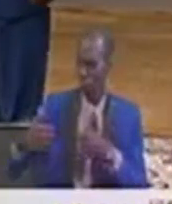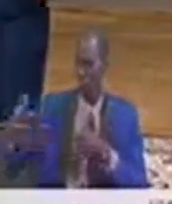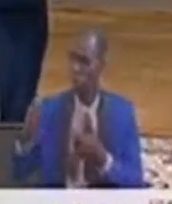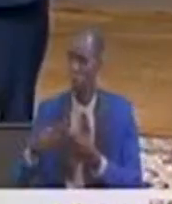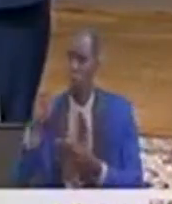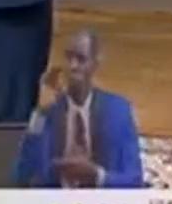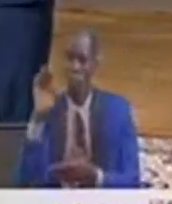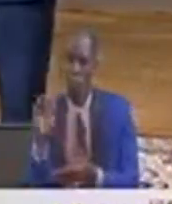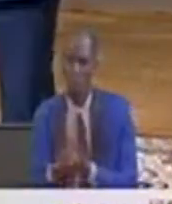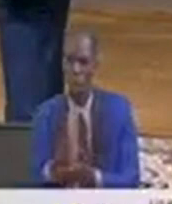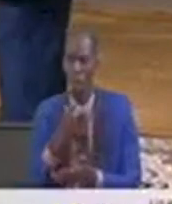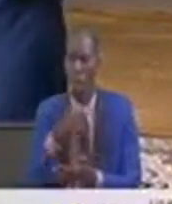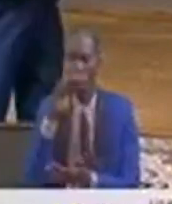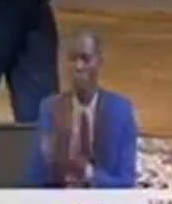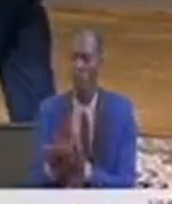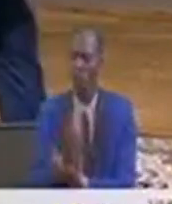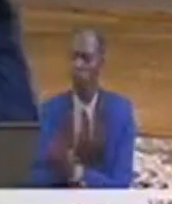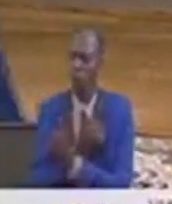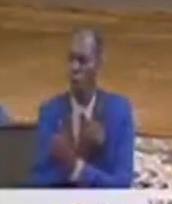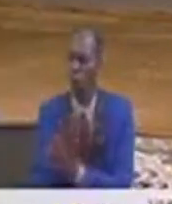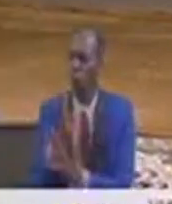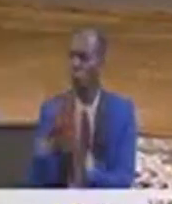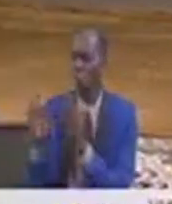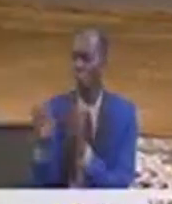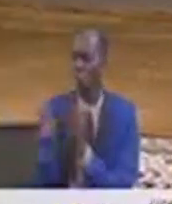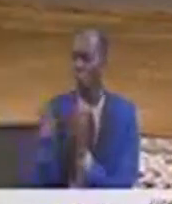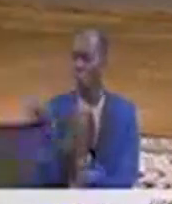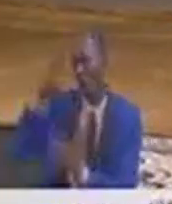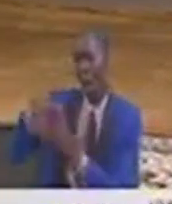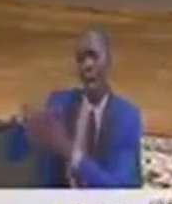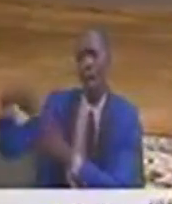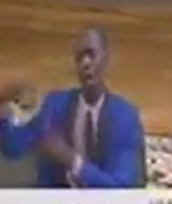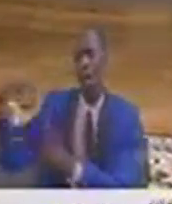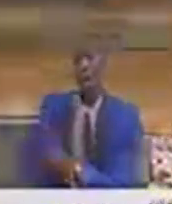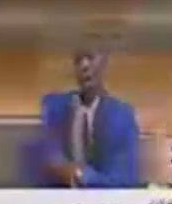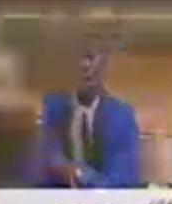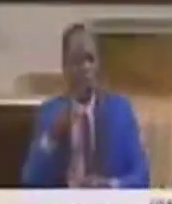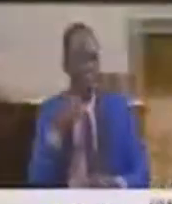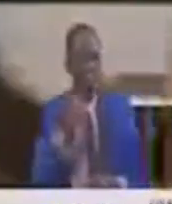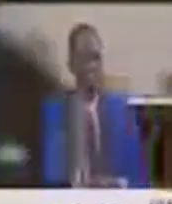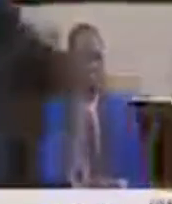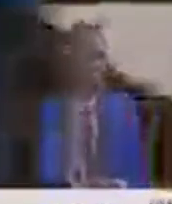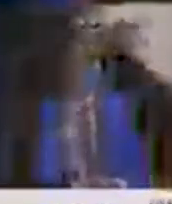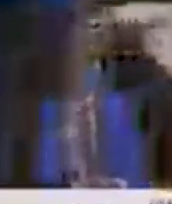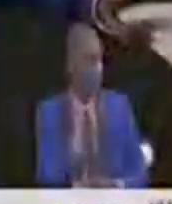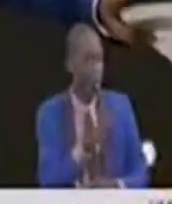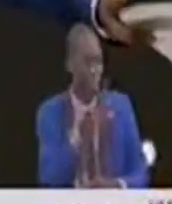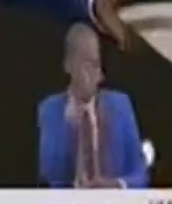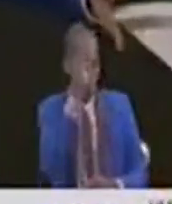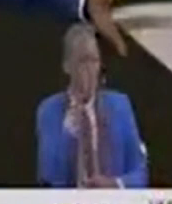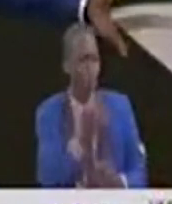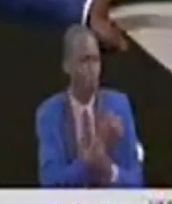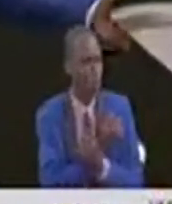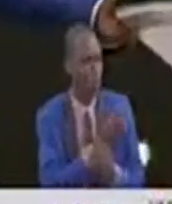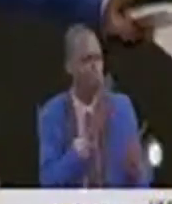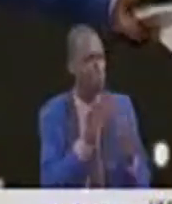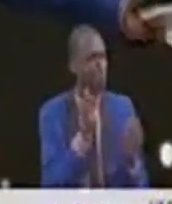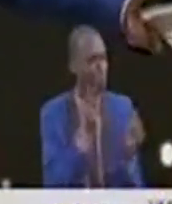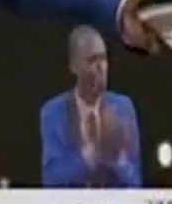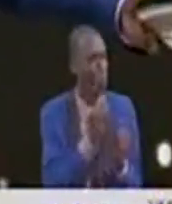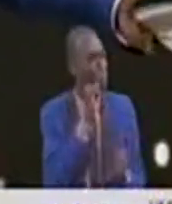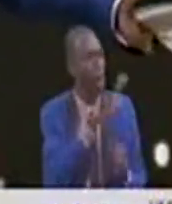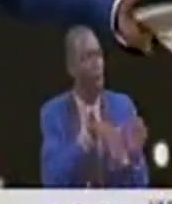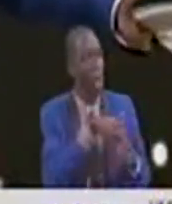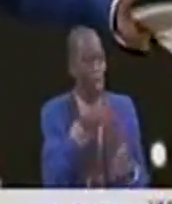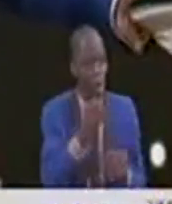to women outside, talk and talk and talk without stopping, even at night. At the time,